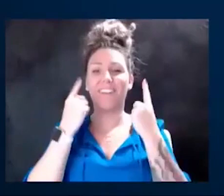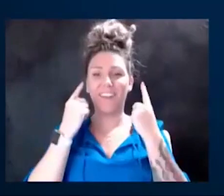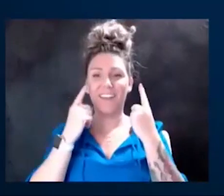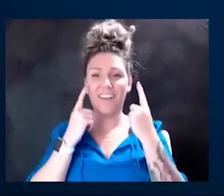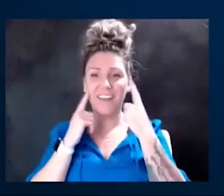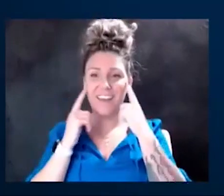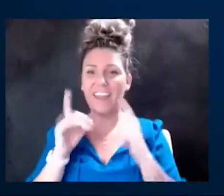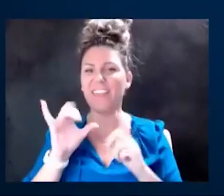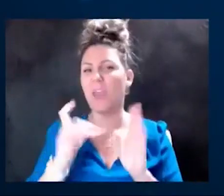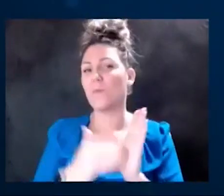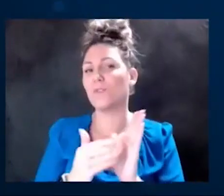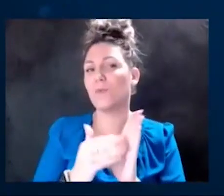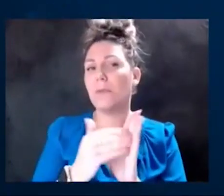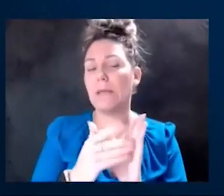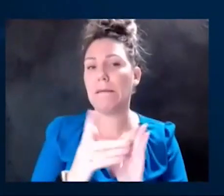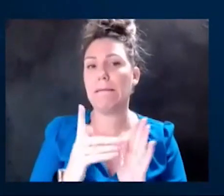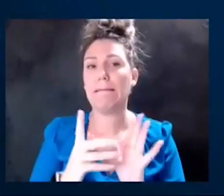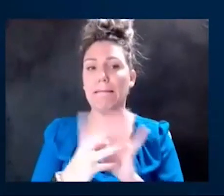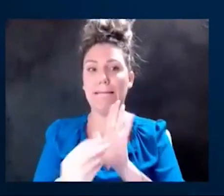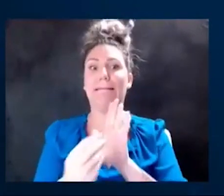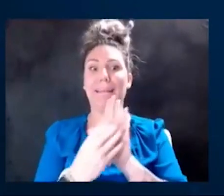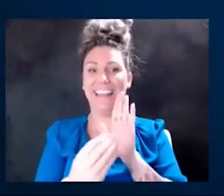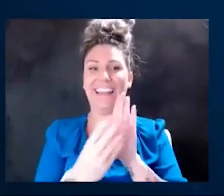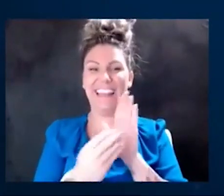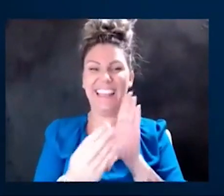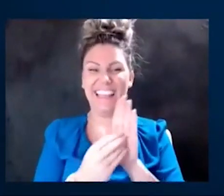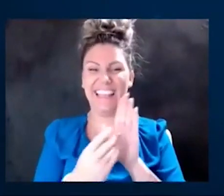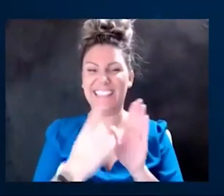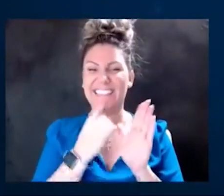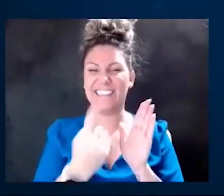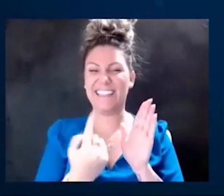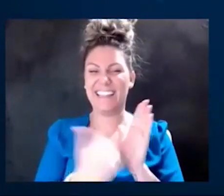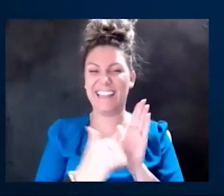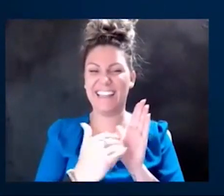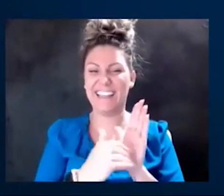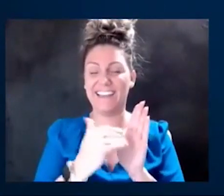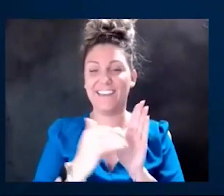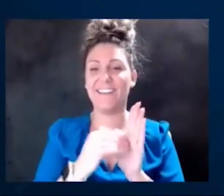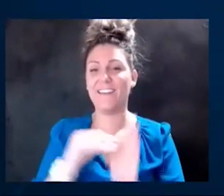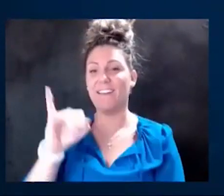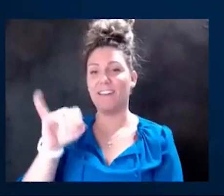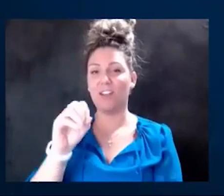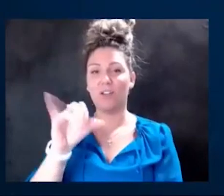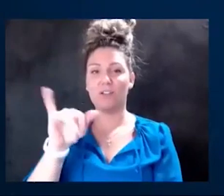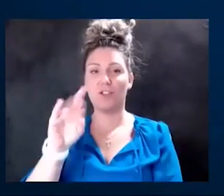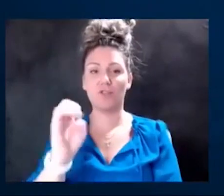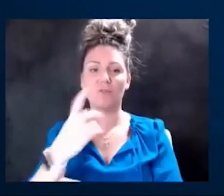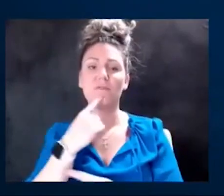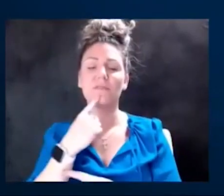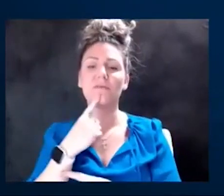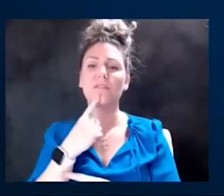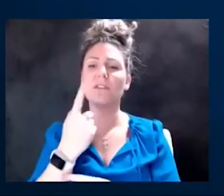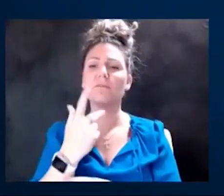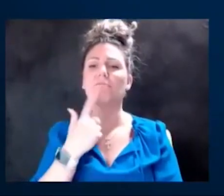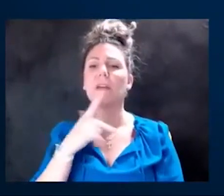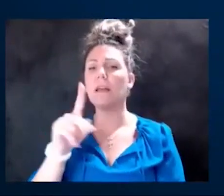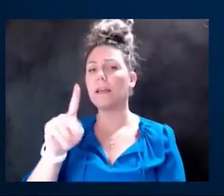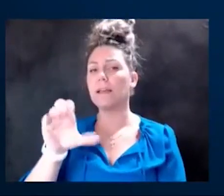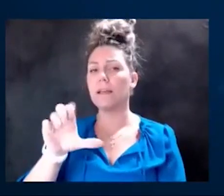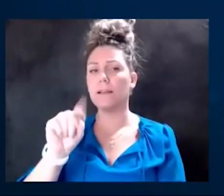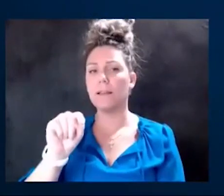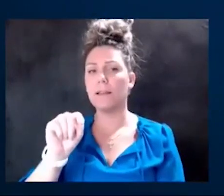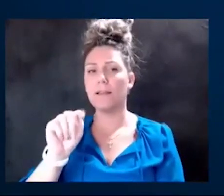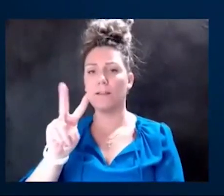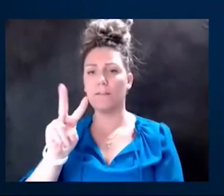I guess. Yeah, well, because it should be repeated. It's worth Joy said that she saw a report on Case TV5 this morning that said that we